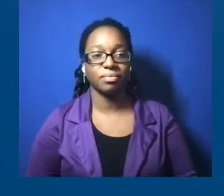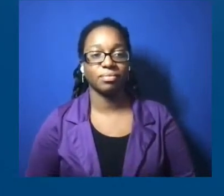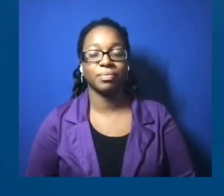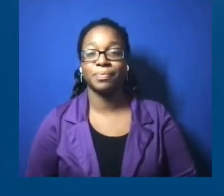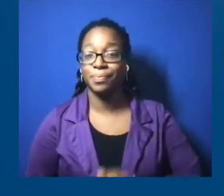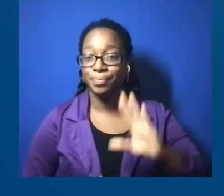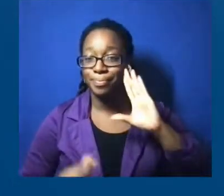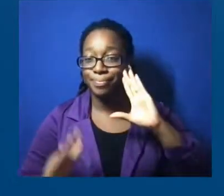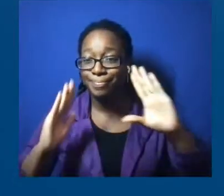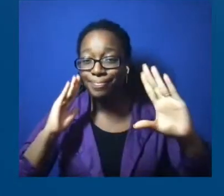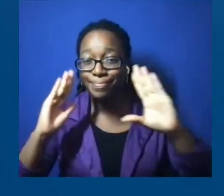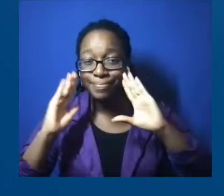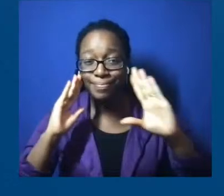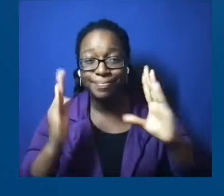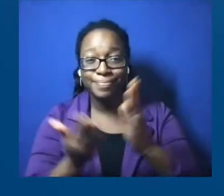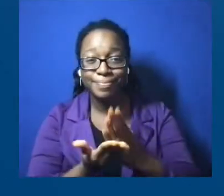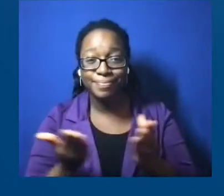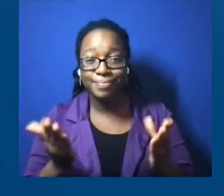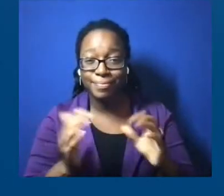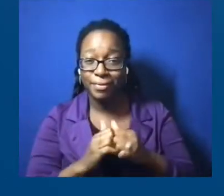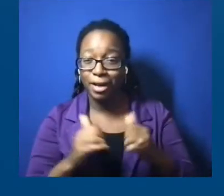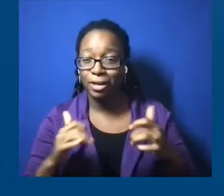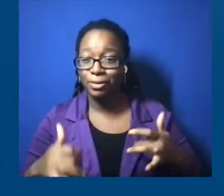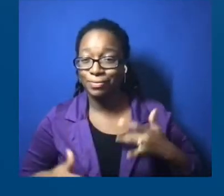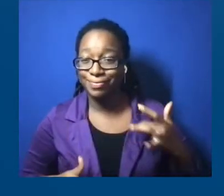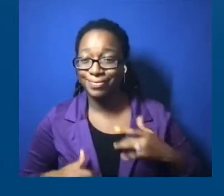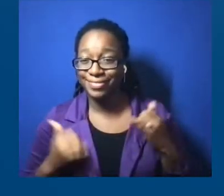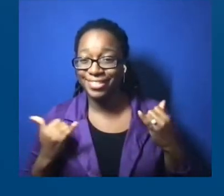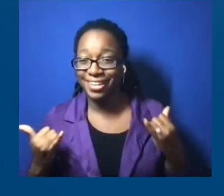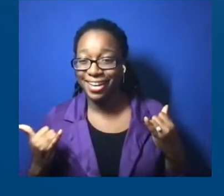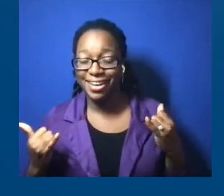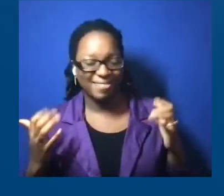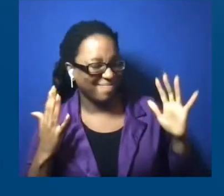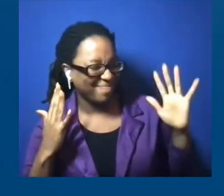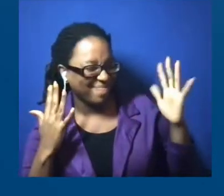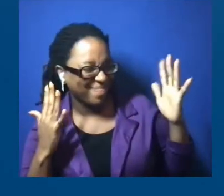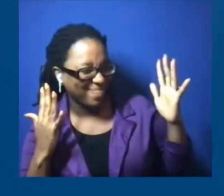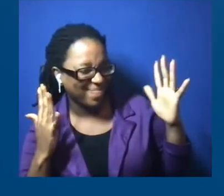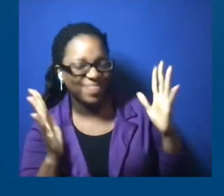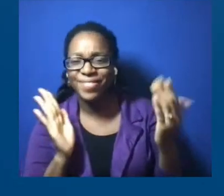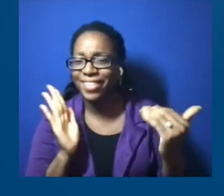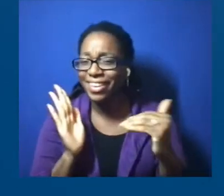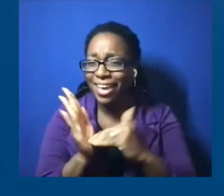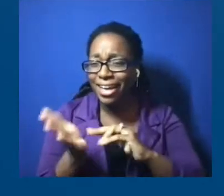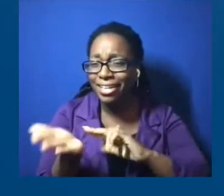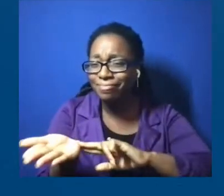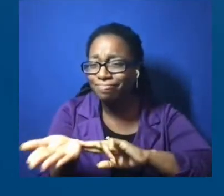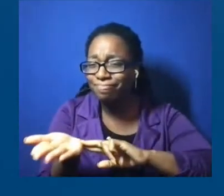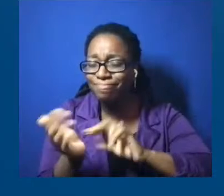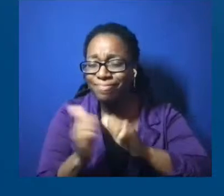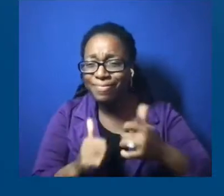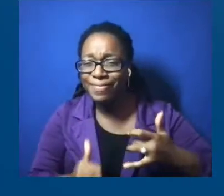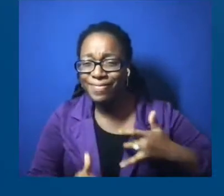Hello, everybody. How are we doing today? One more time. How are we doing today? All